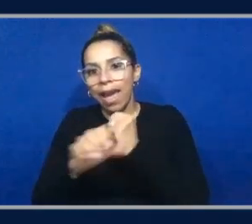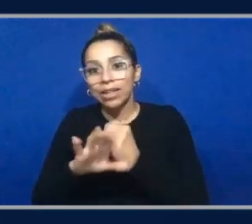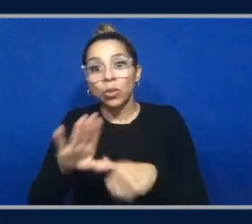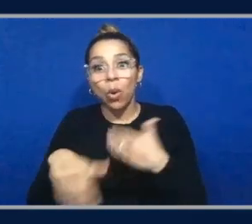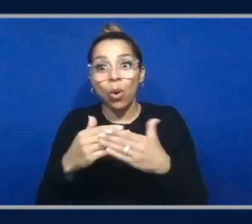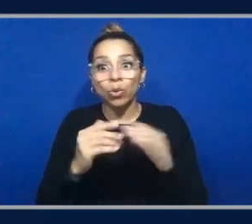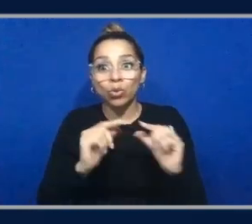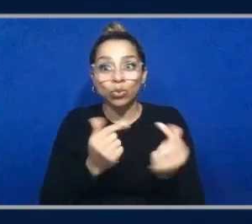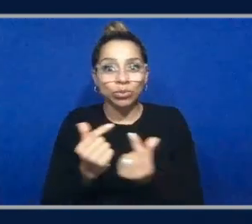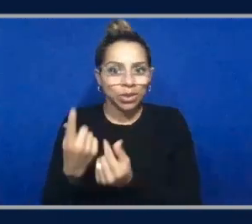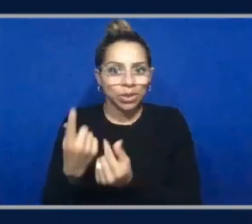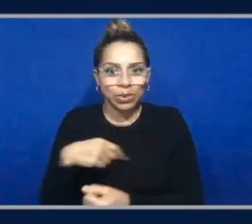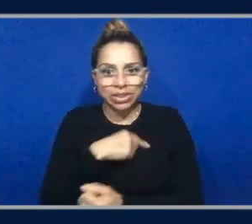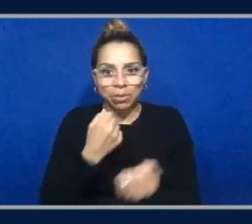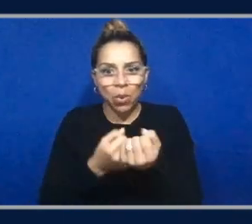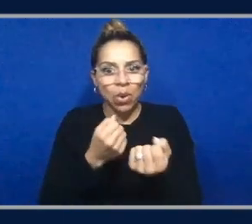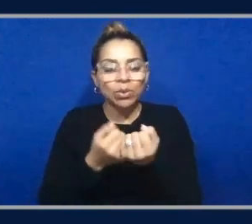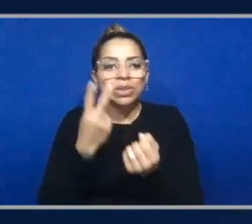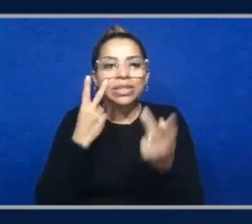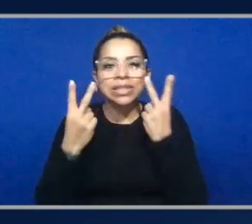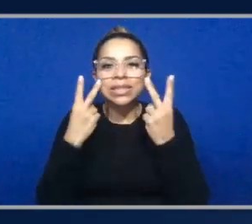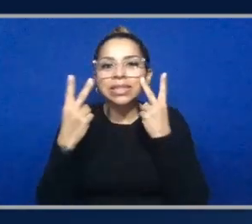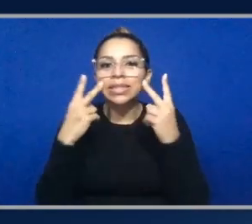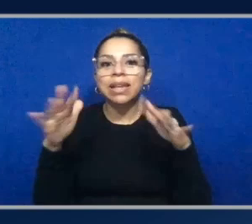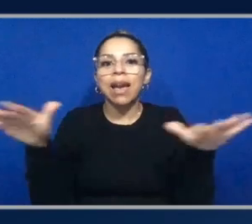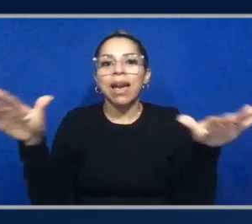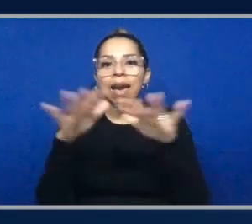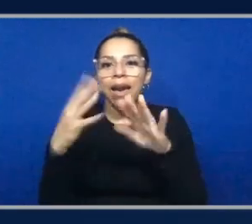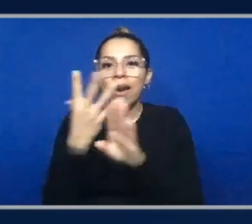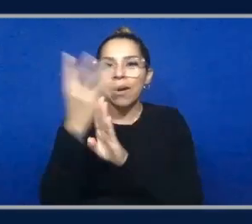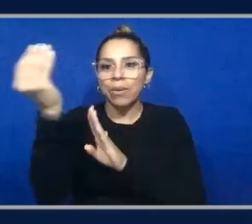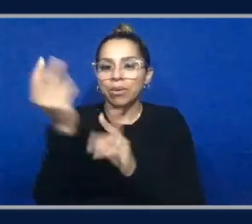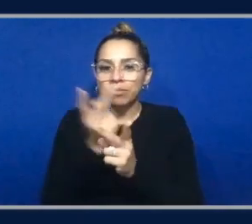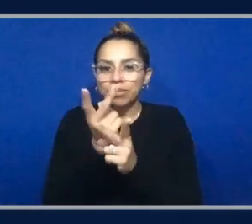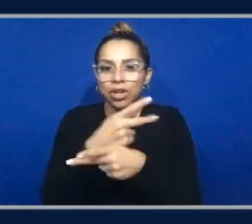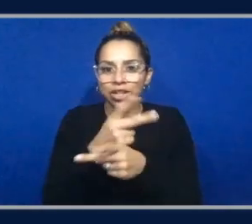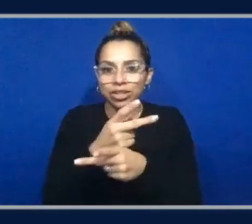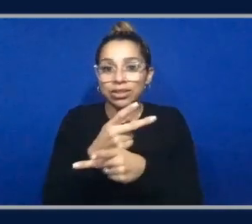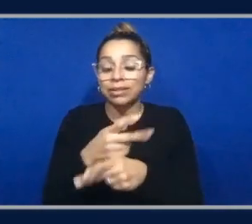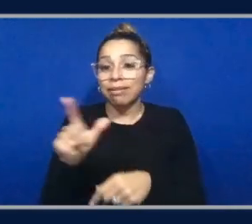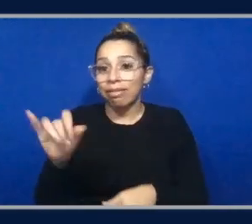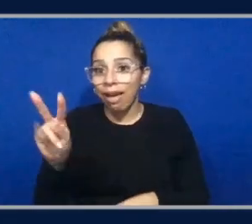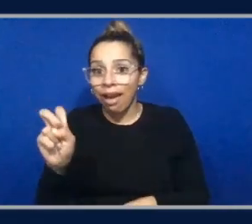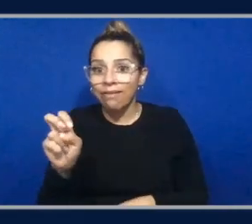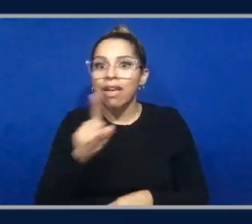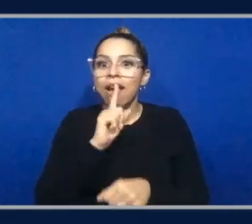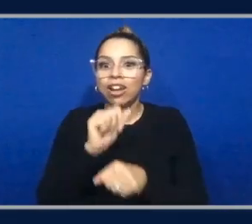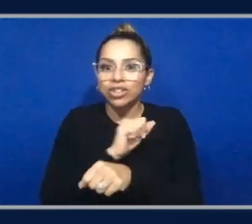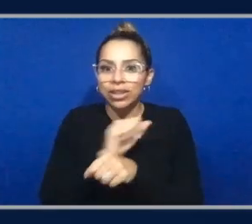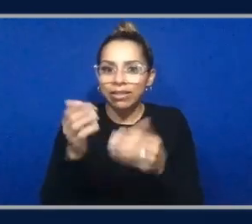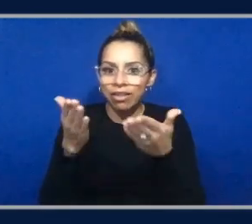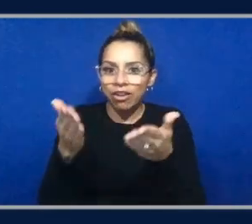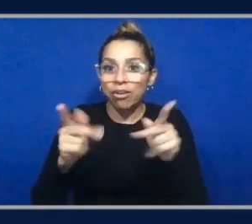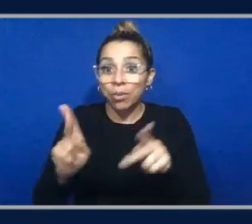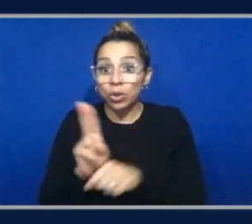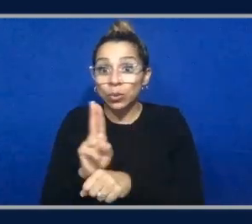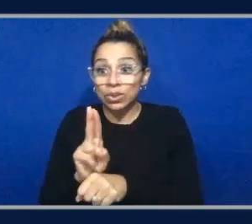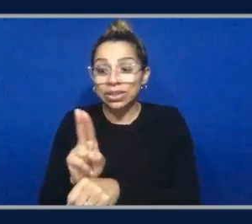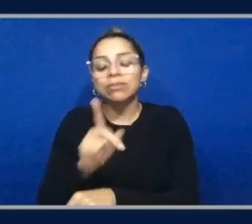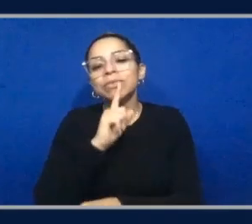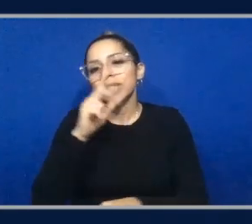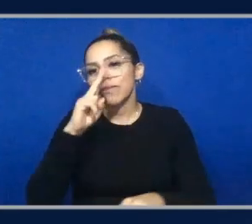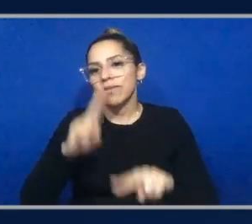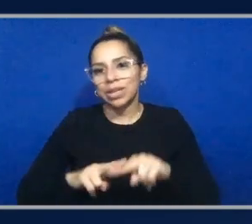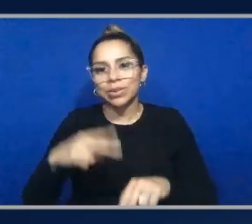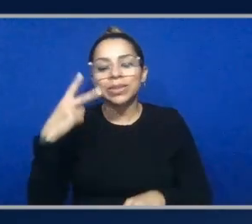things they're out in production, they're live. They're actually there and people are using them, and so it's super fun. Yeah. It's super fun to see that.